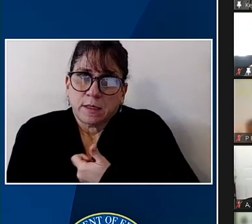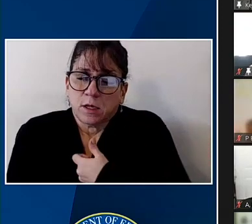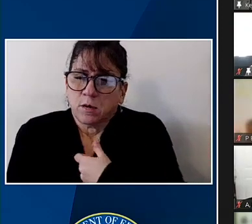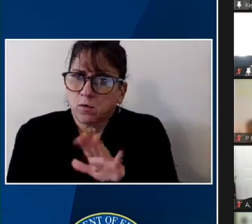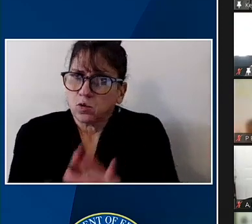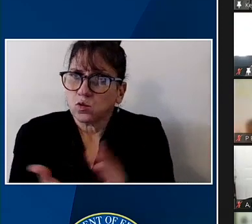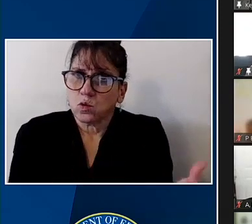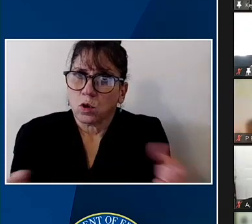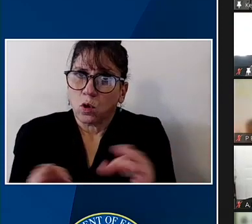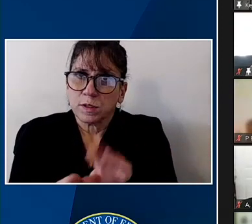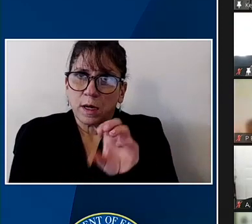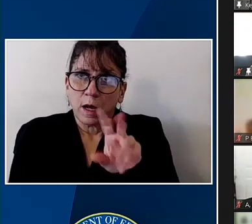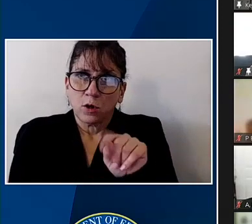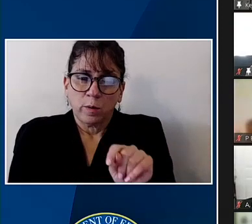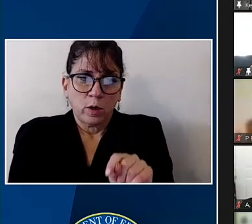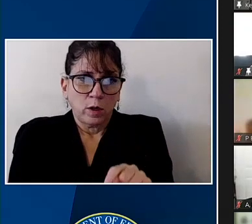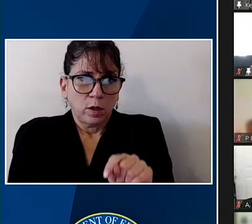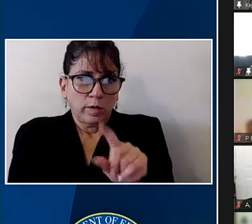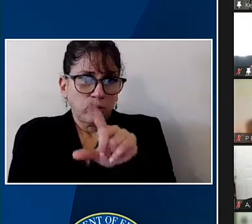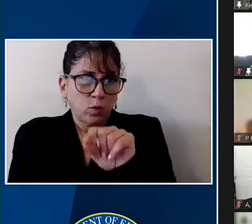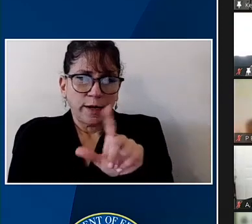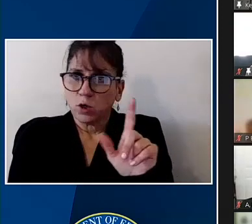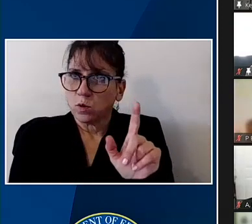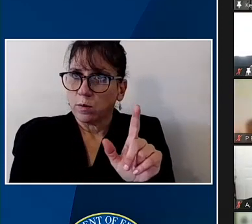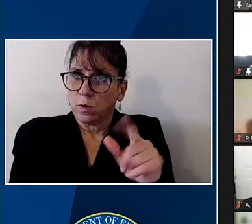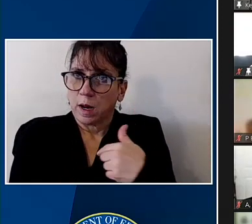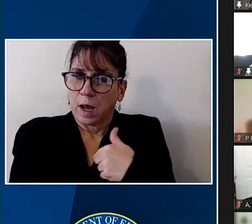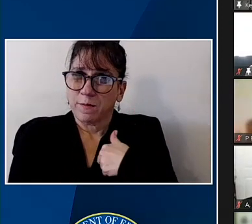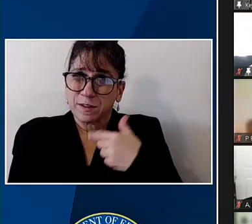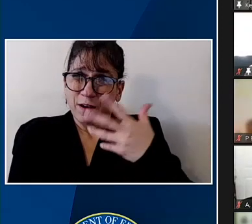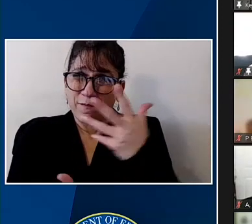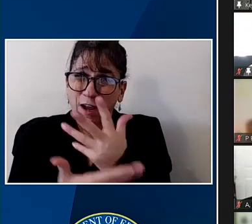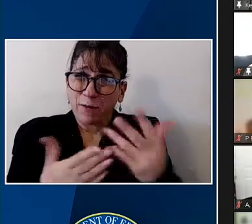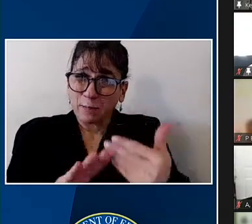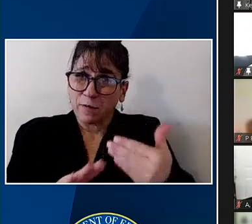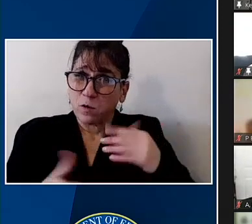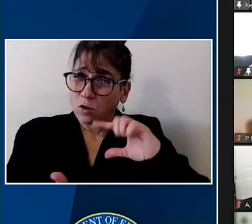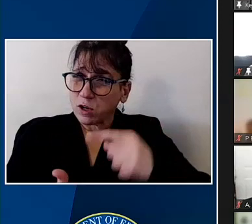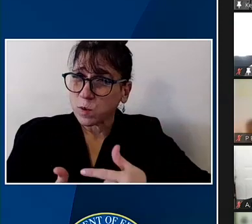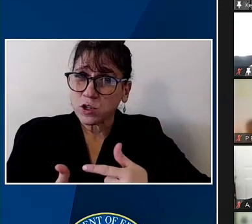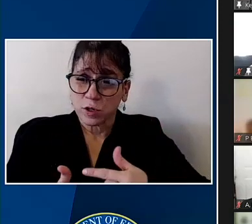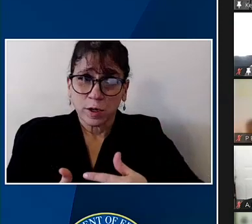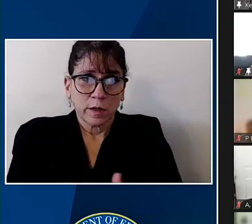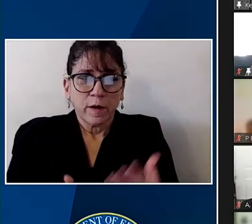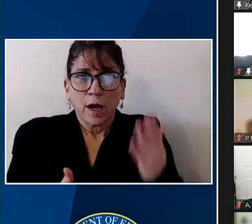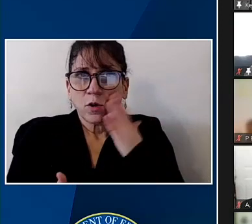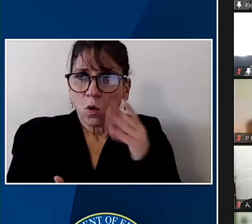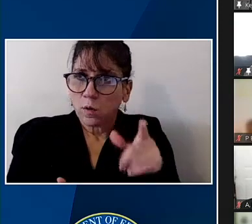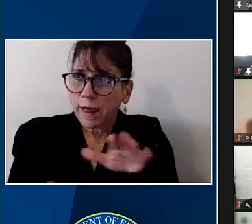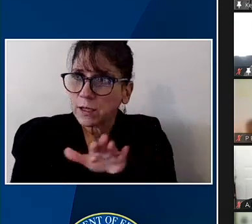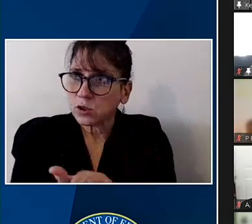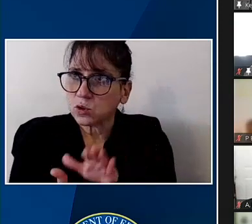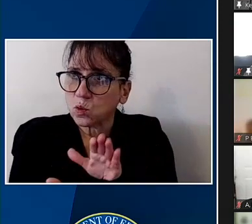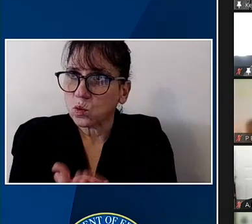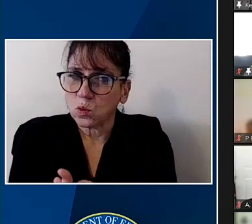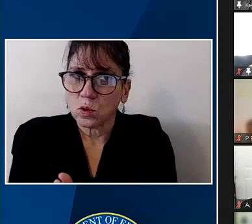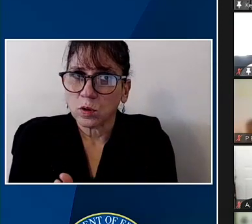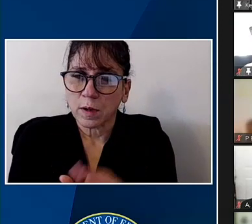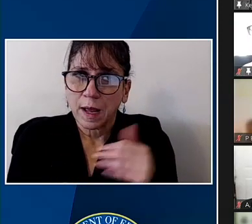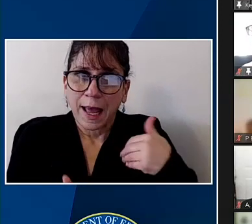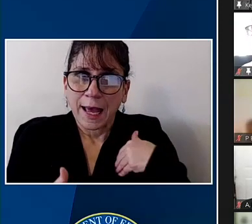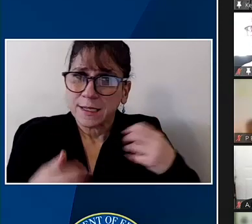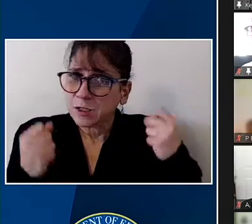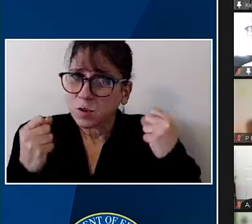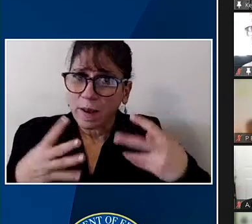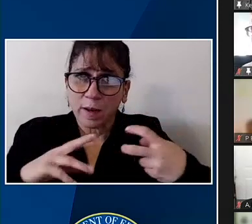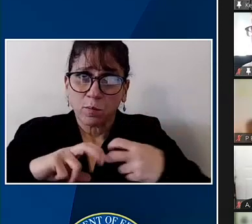in October of 2021 when I was just 5 weeks away from graduating. If I had known the school was having so many problems,